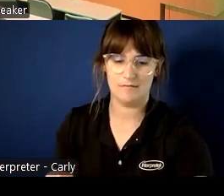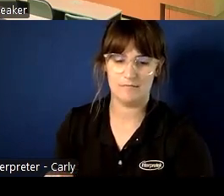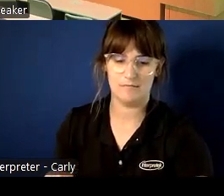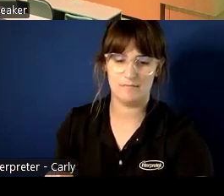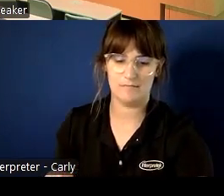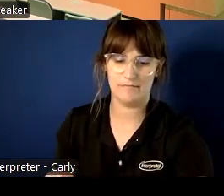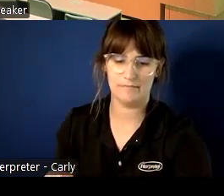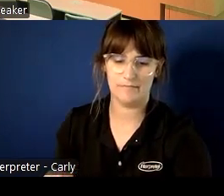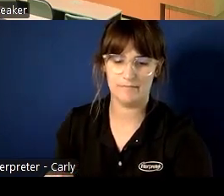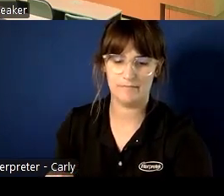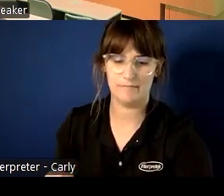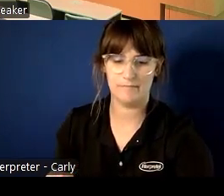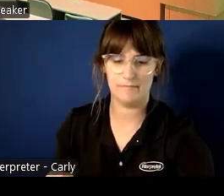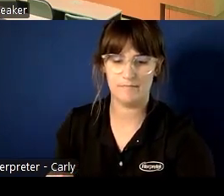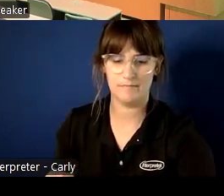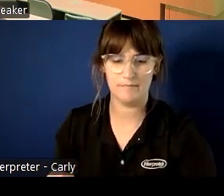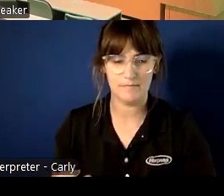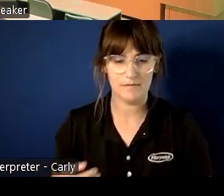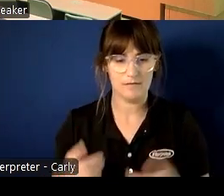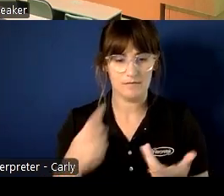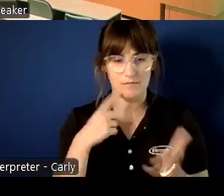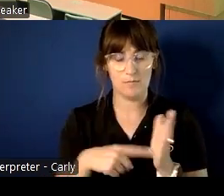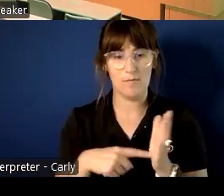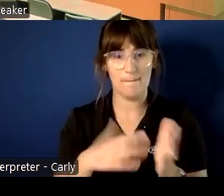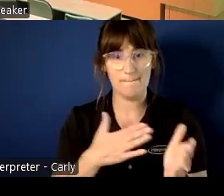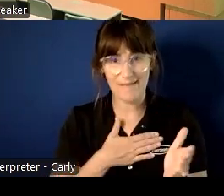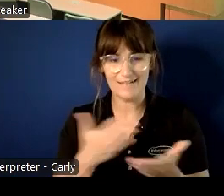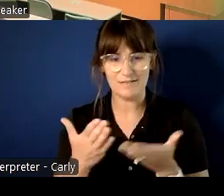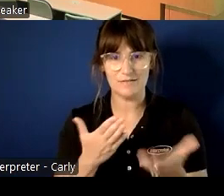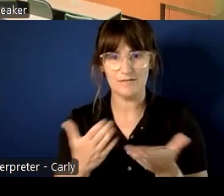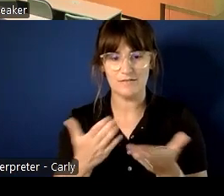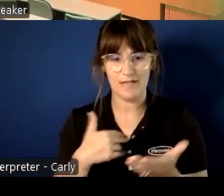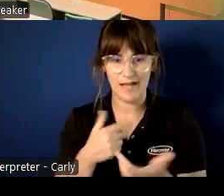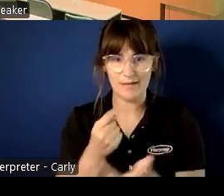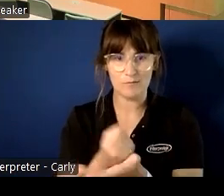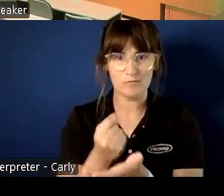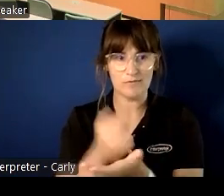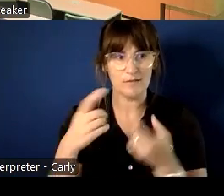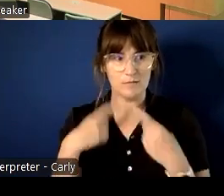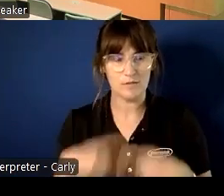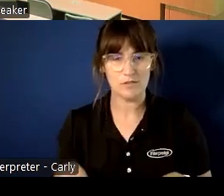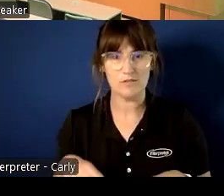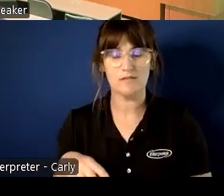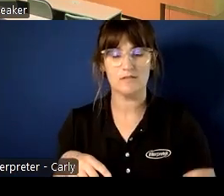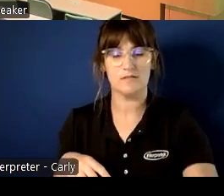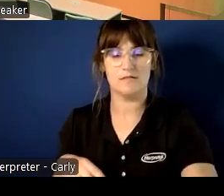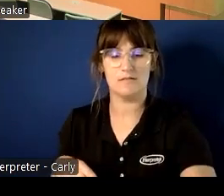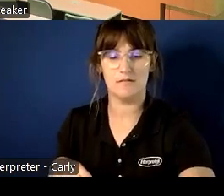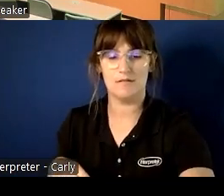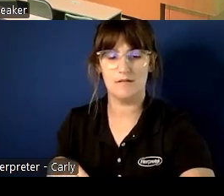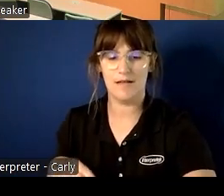my service, this patient treating their depression, I'm impacting their medical side as well. How are you going to show